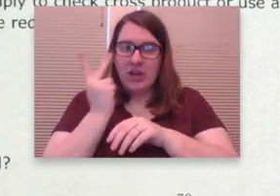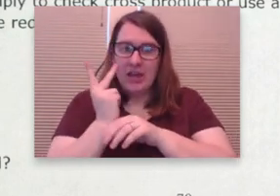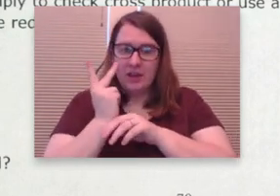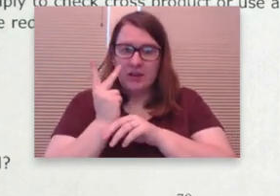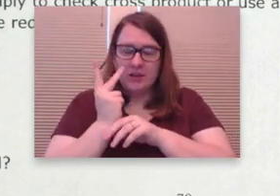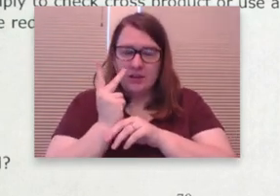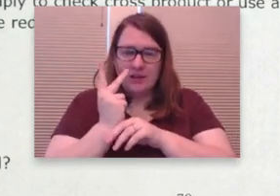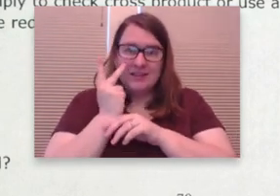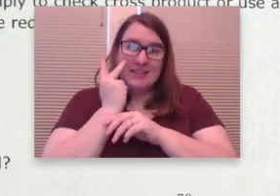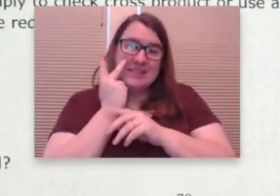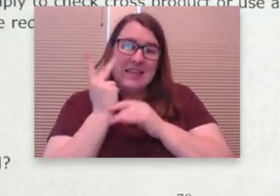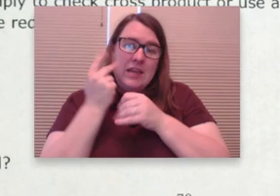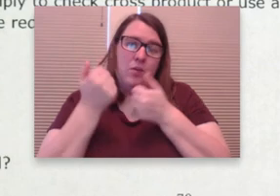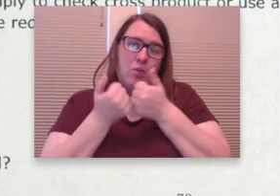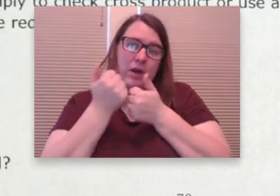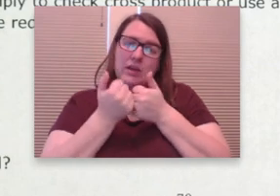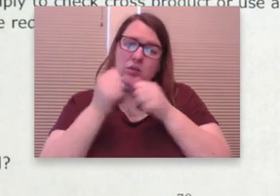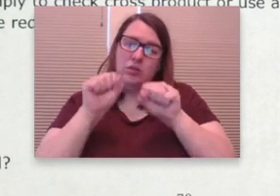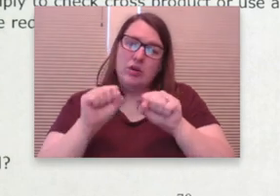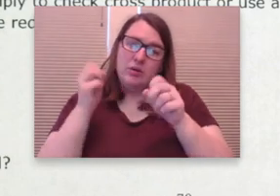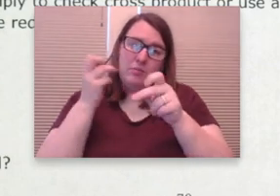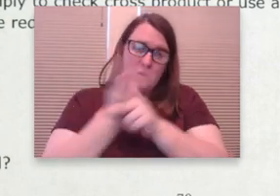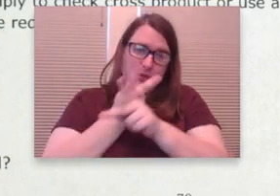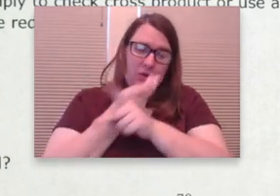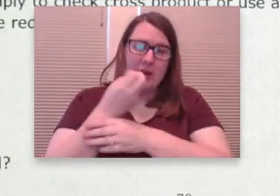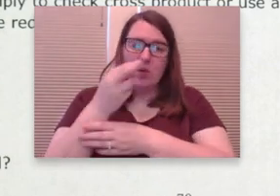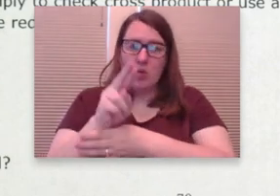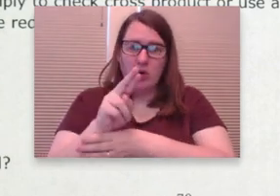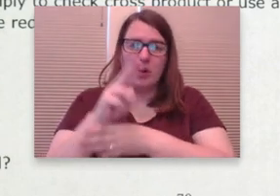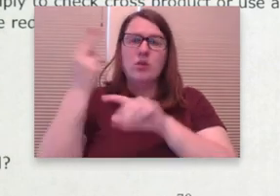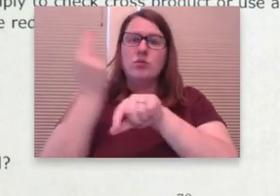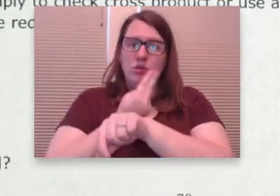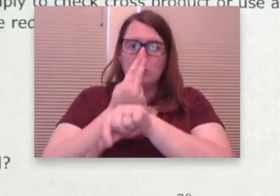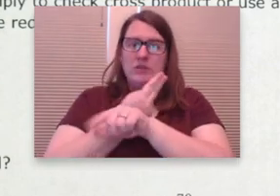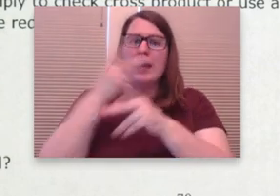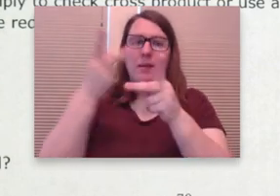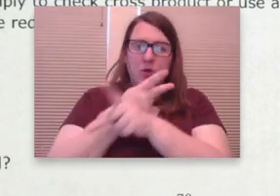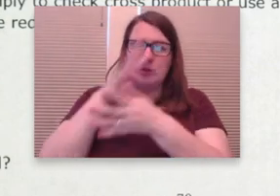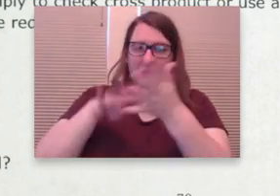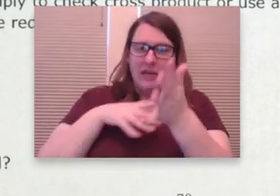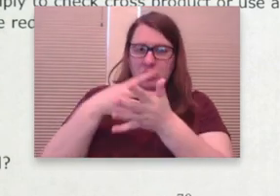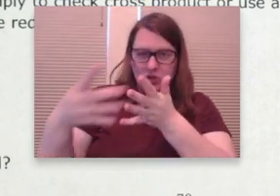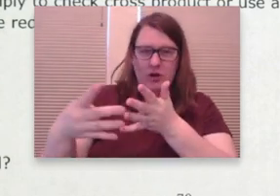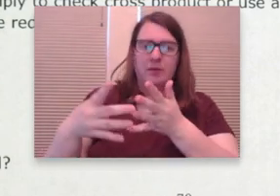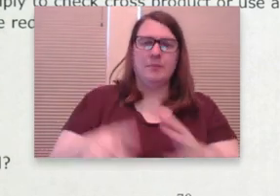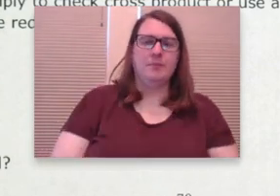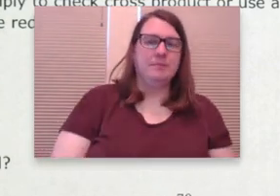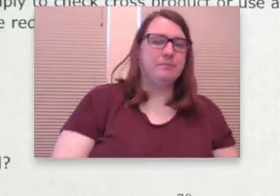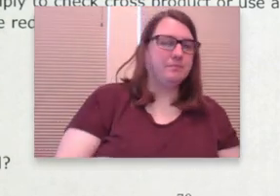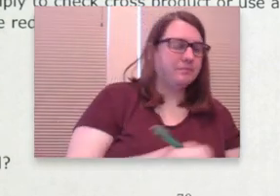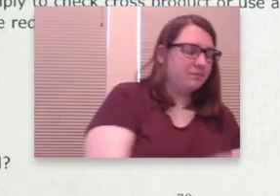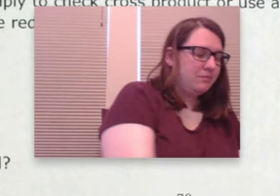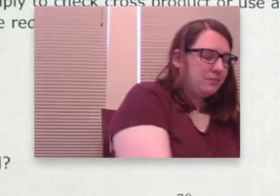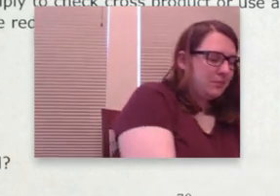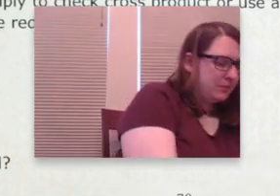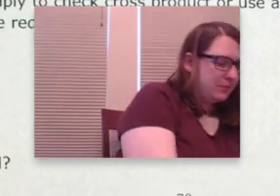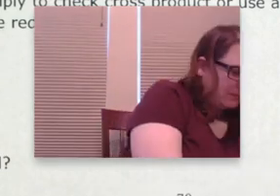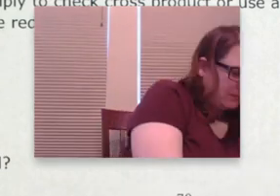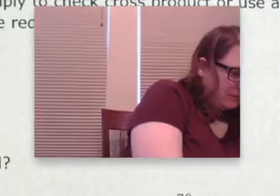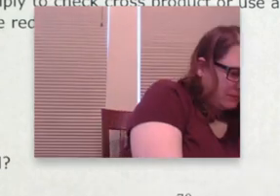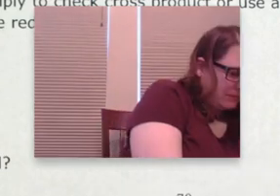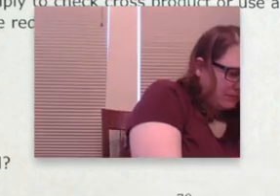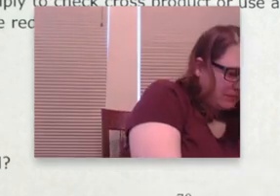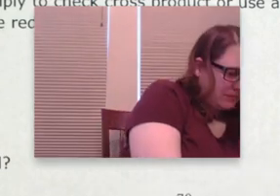and check to see what you could multiply, or use that multiplication chart.